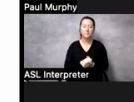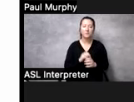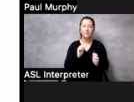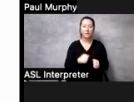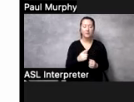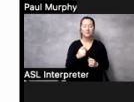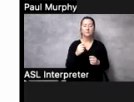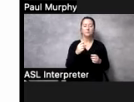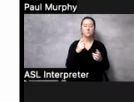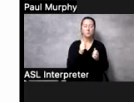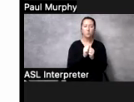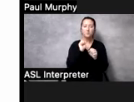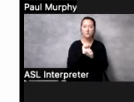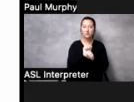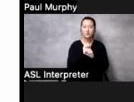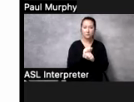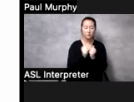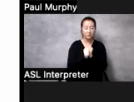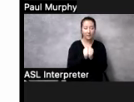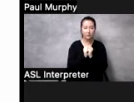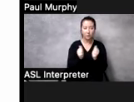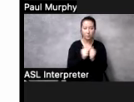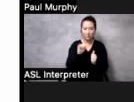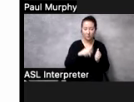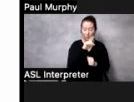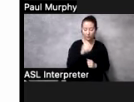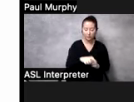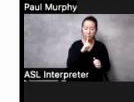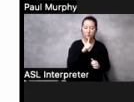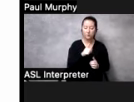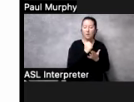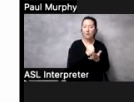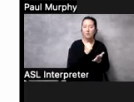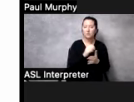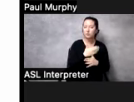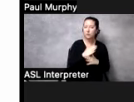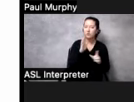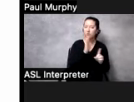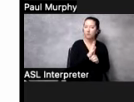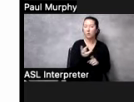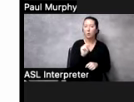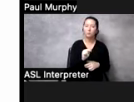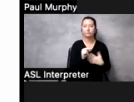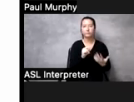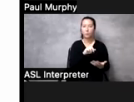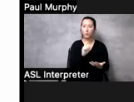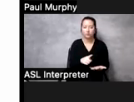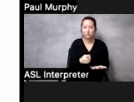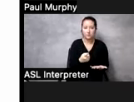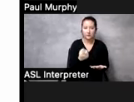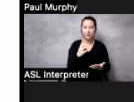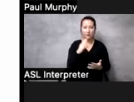through these questions that help them share what their own questions